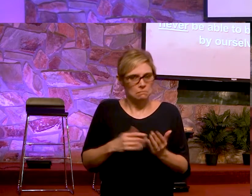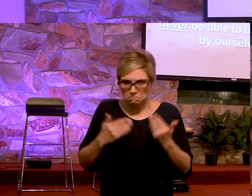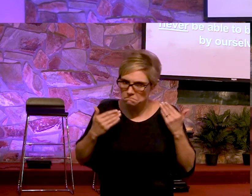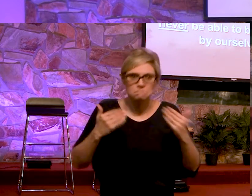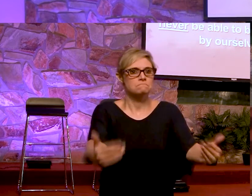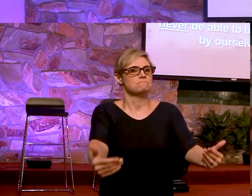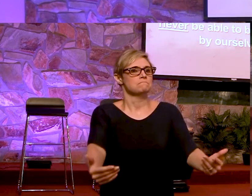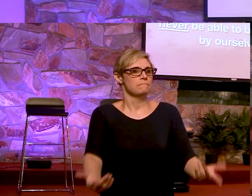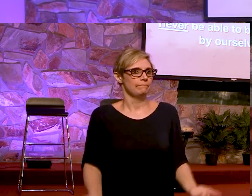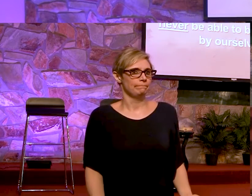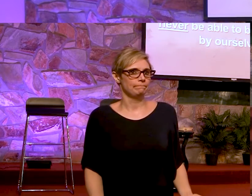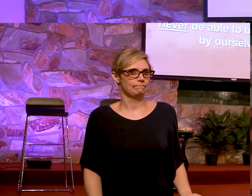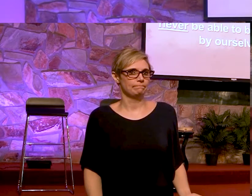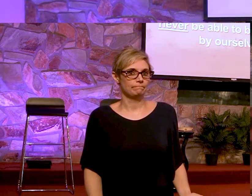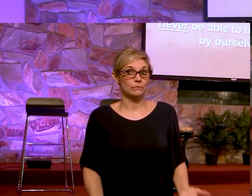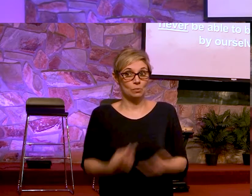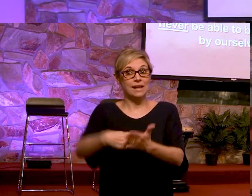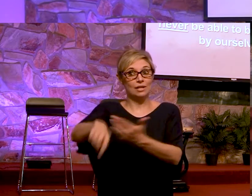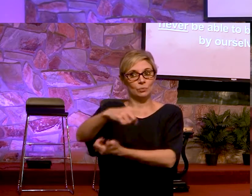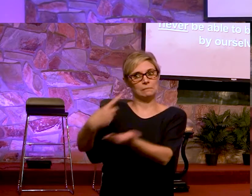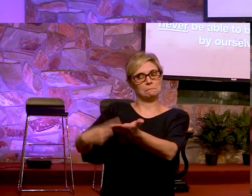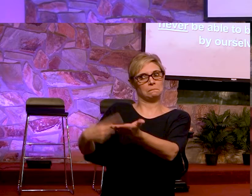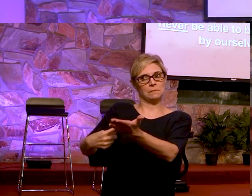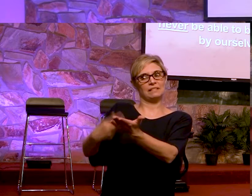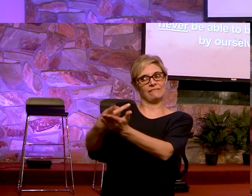And so we're going to be talking about that giant.